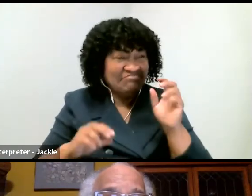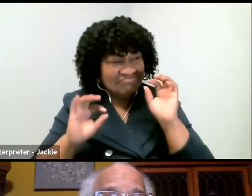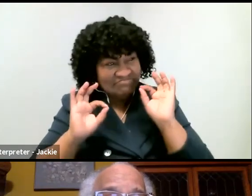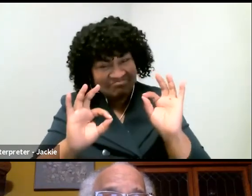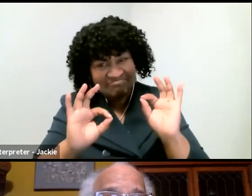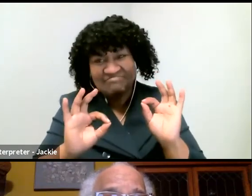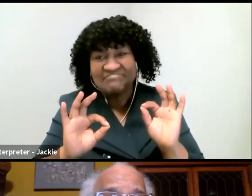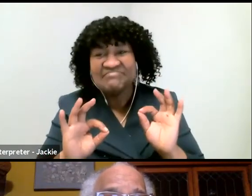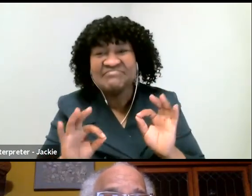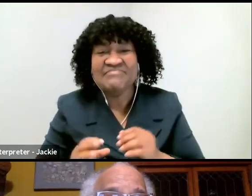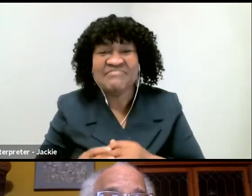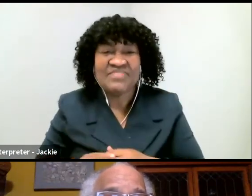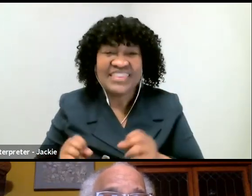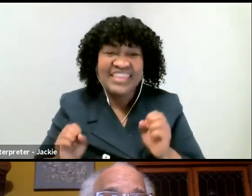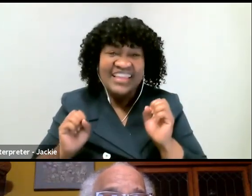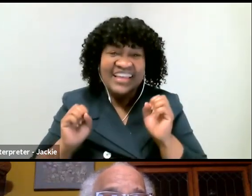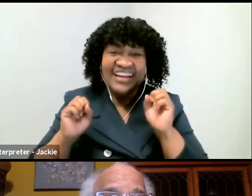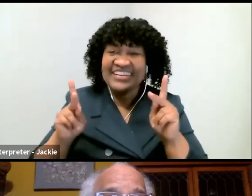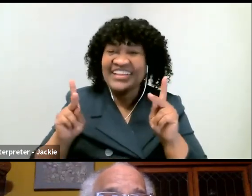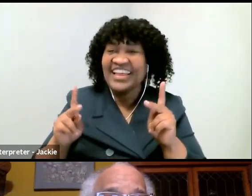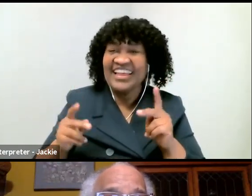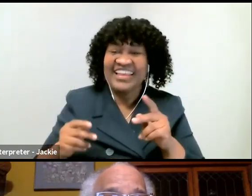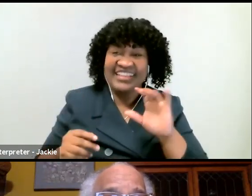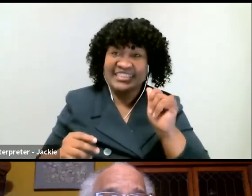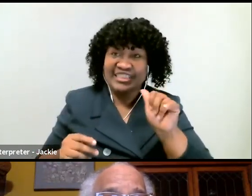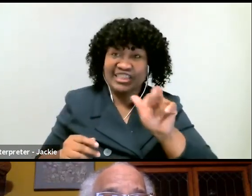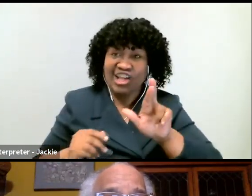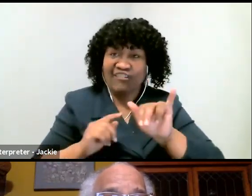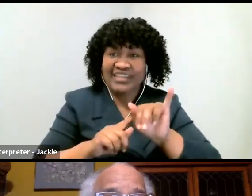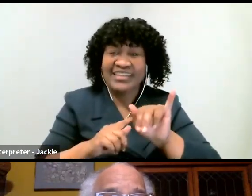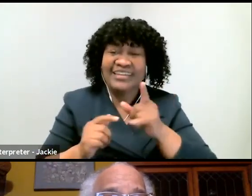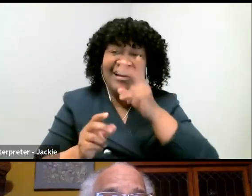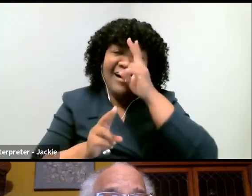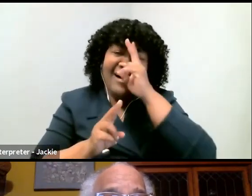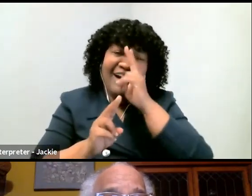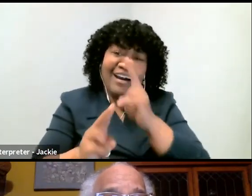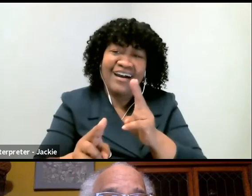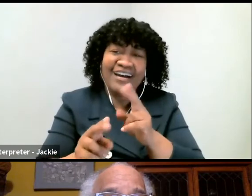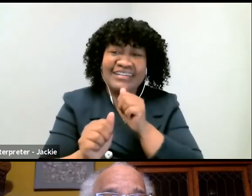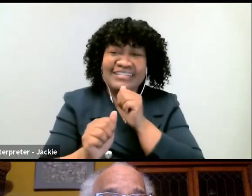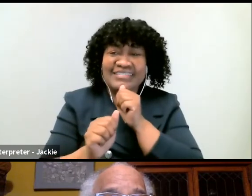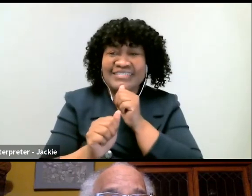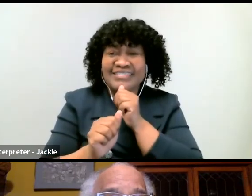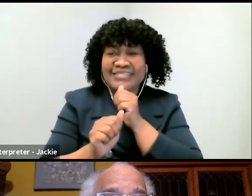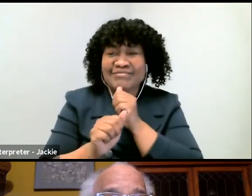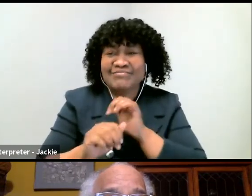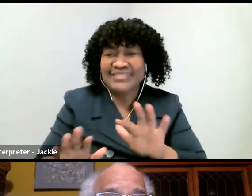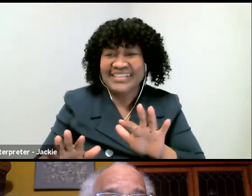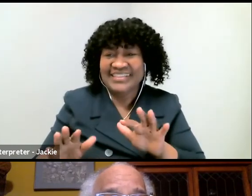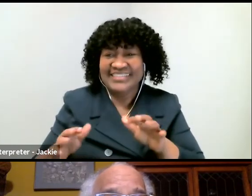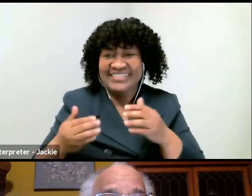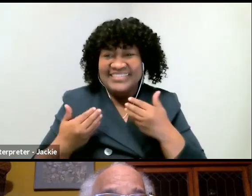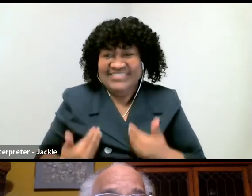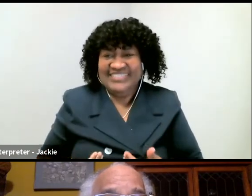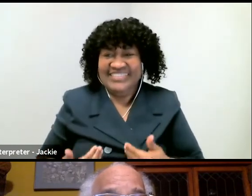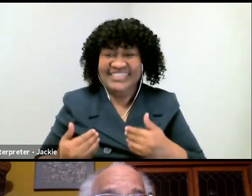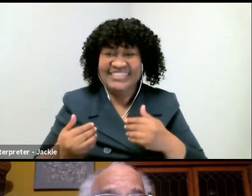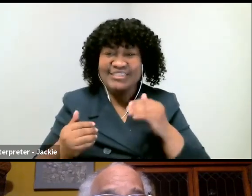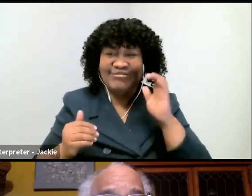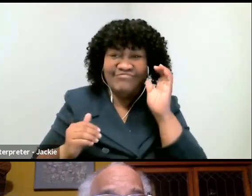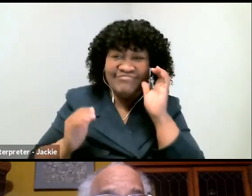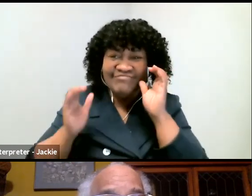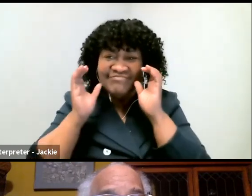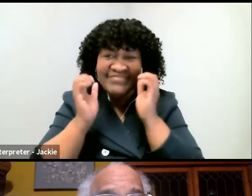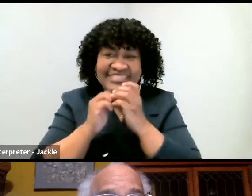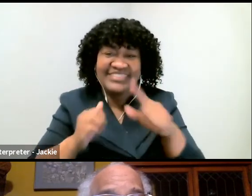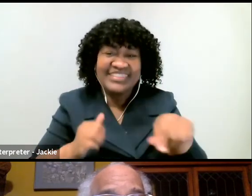No problem. Well, I can't tell you enough how honored and blessed I've been to sit in on this conversation with you both.